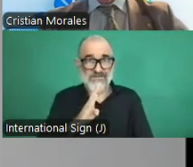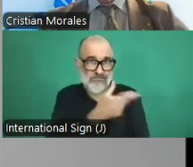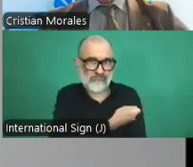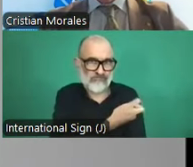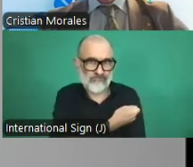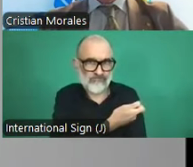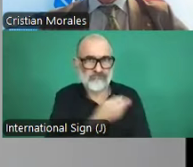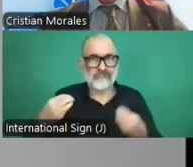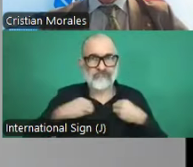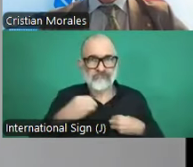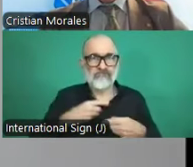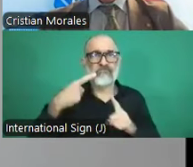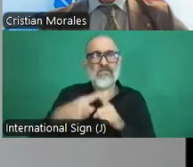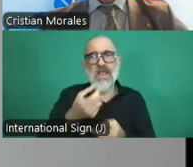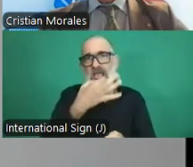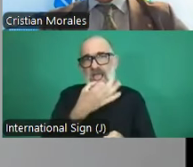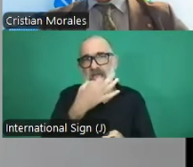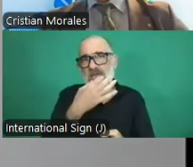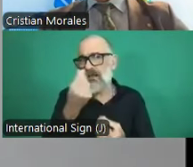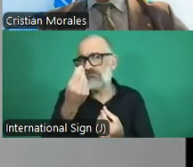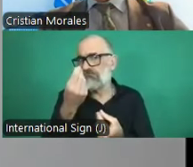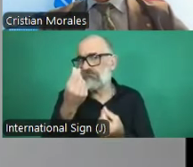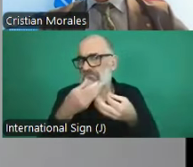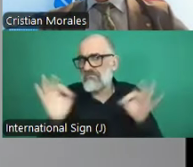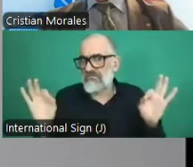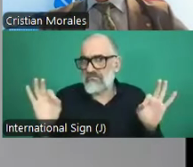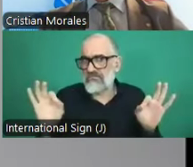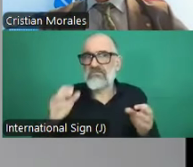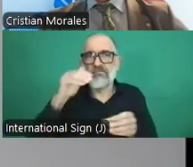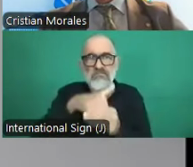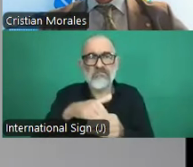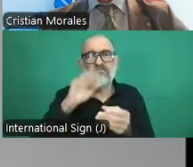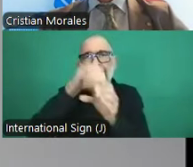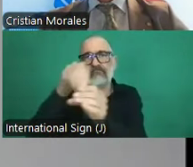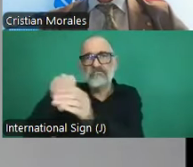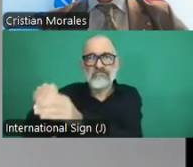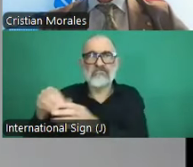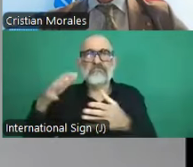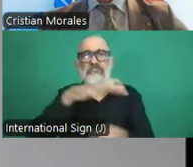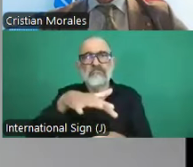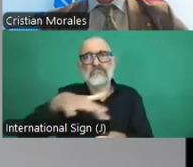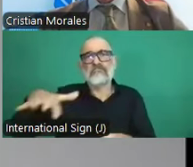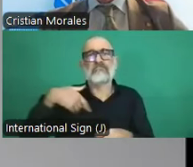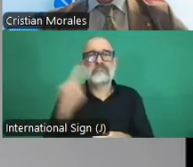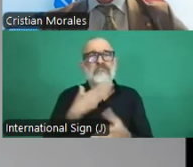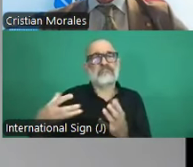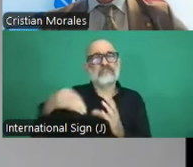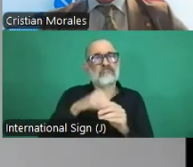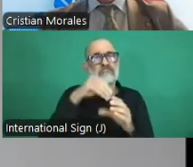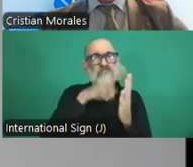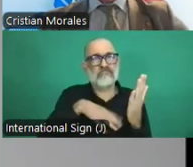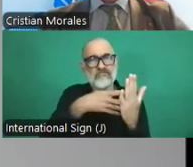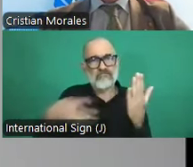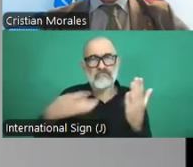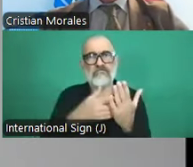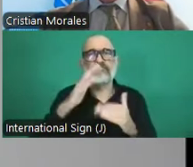free medicines. Strengthening primary health care is at the heart of our agenda. Although Brazil has built a broad and diverse